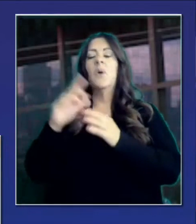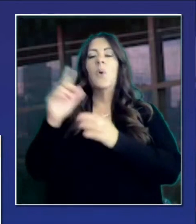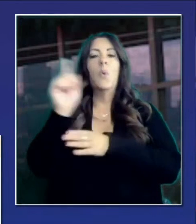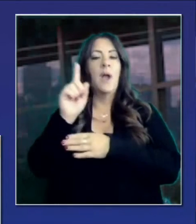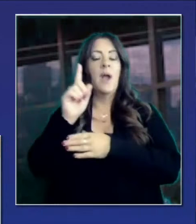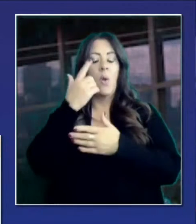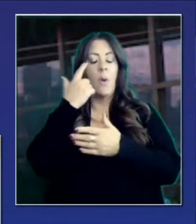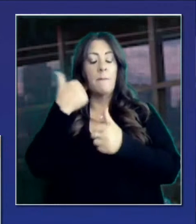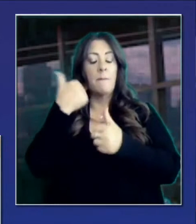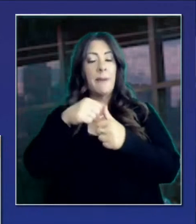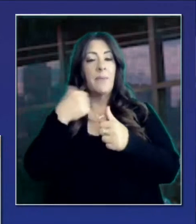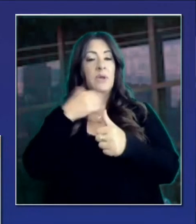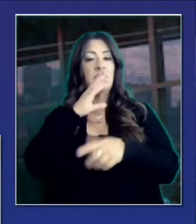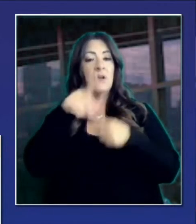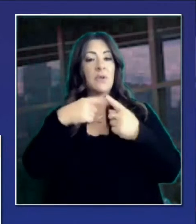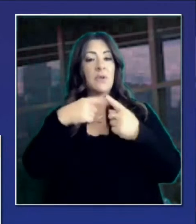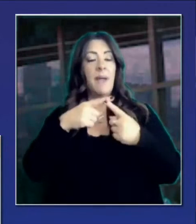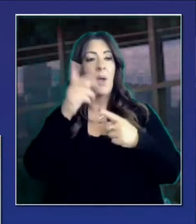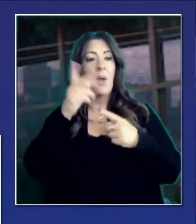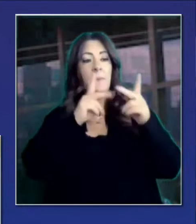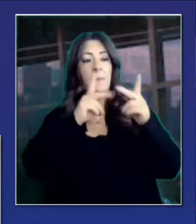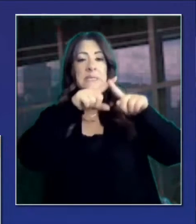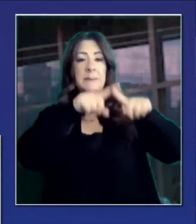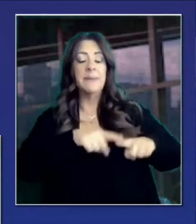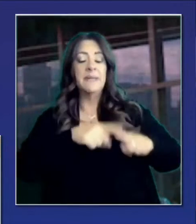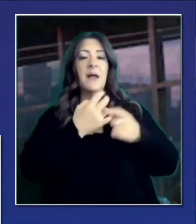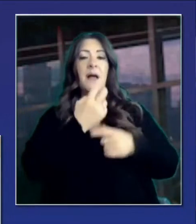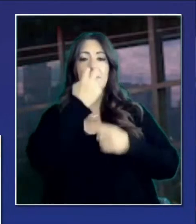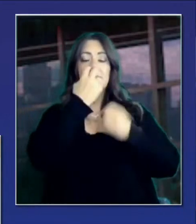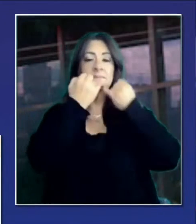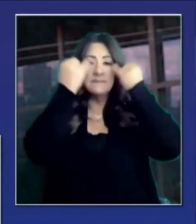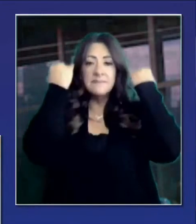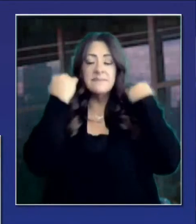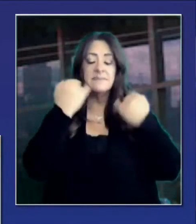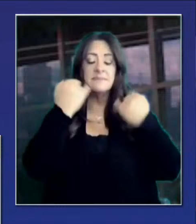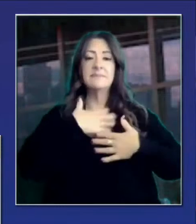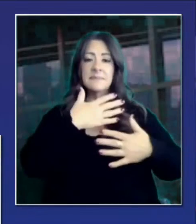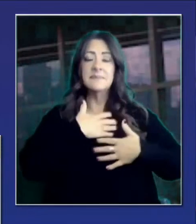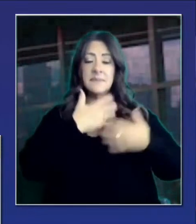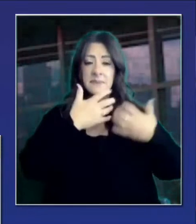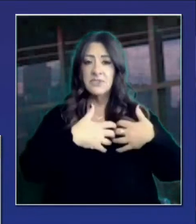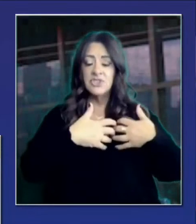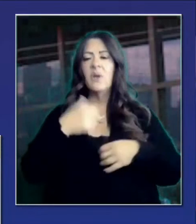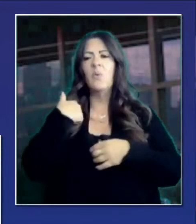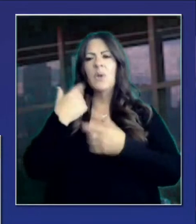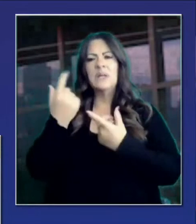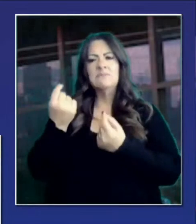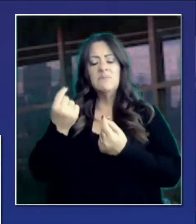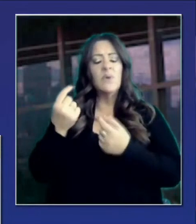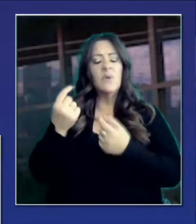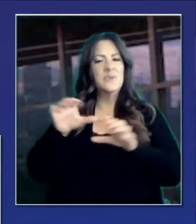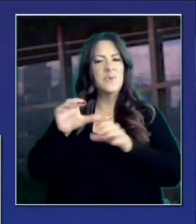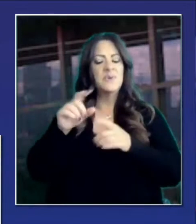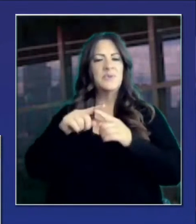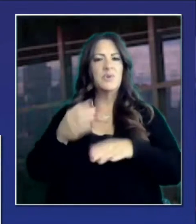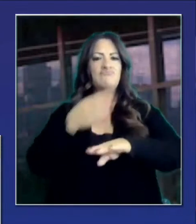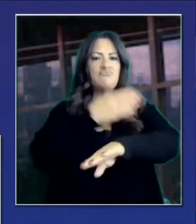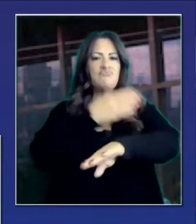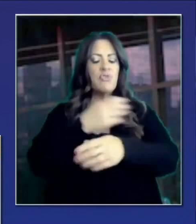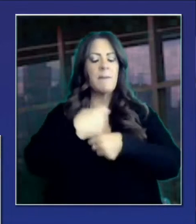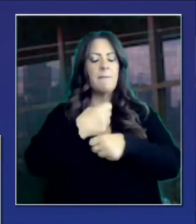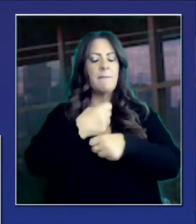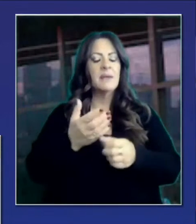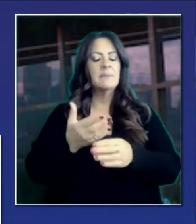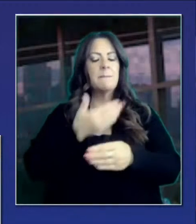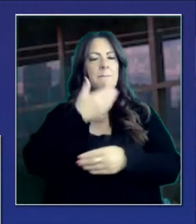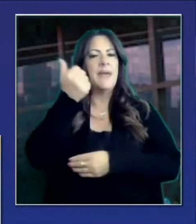issue. We've talked about that in the last few weeks in our oxygen task force and some of the interventions and efforts that were advanced there. We have